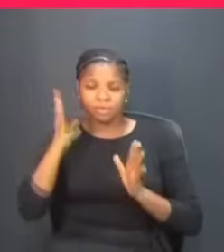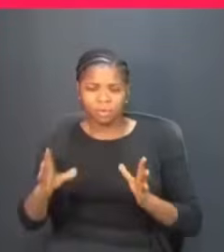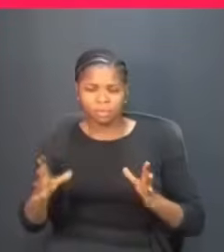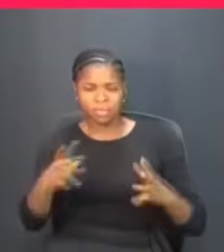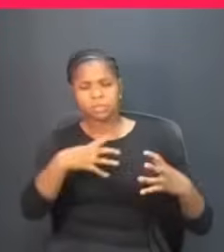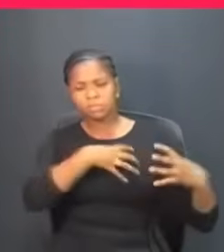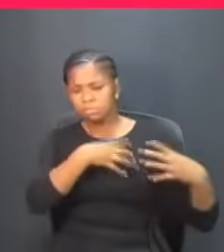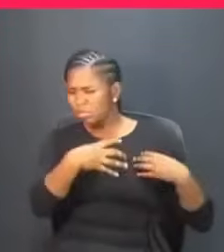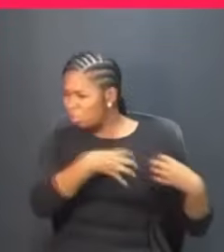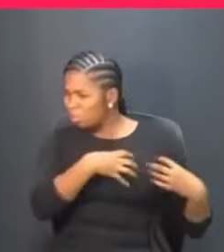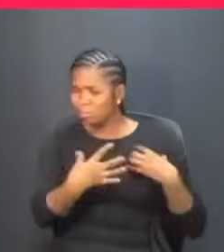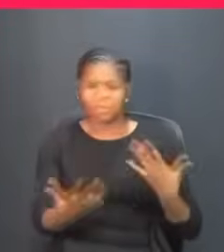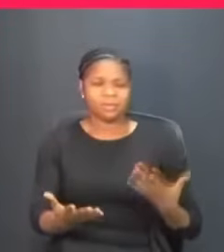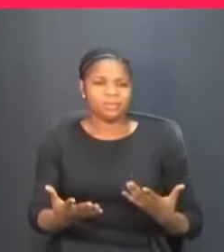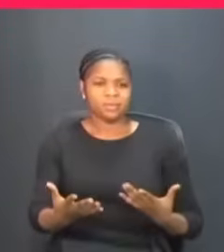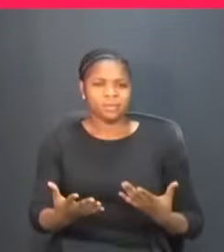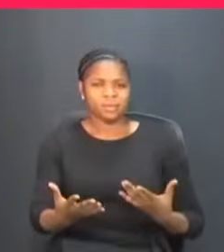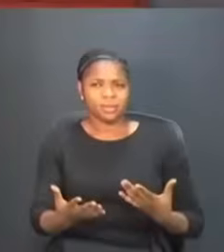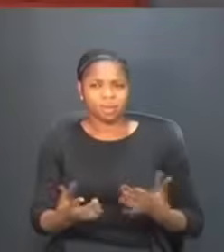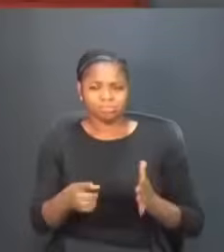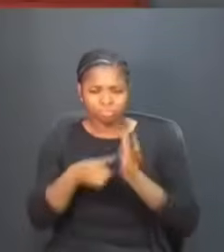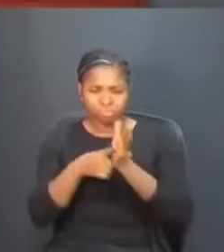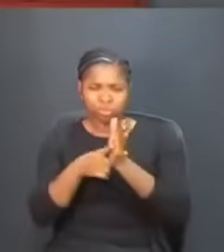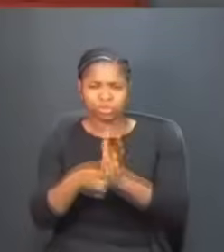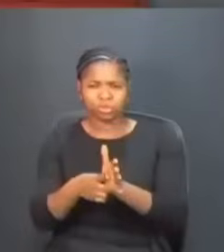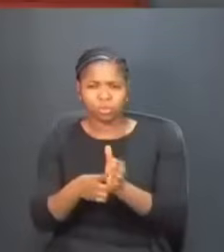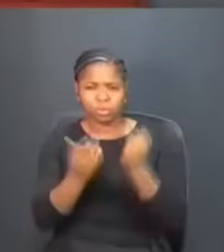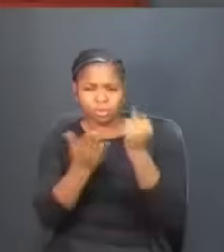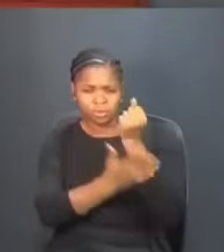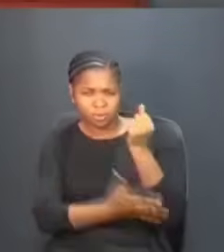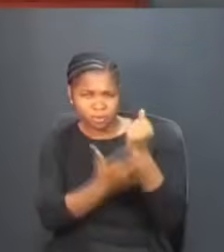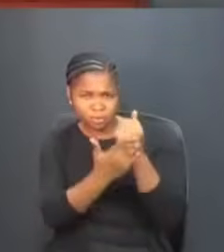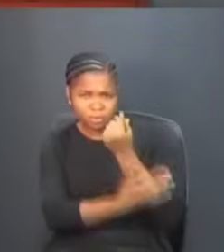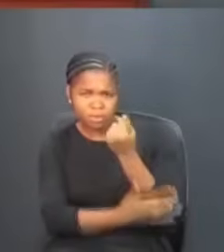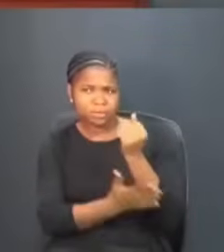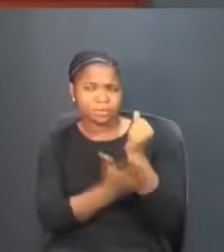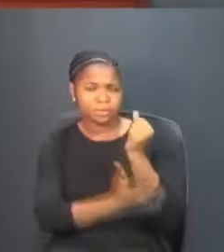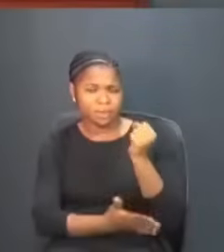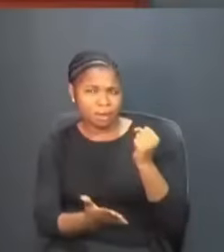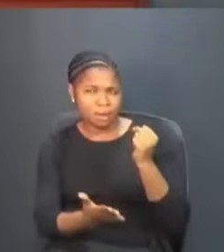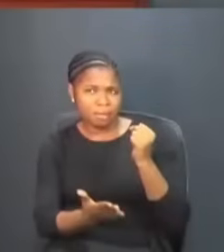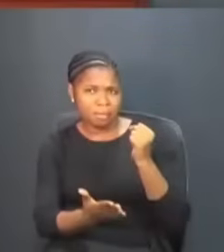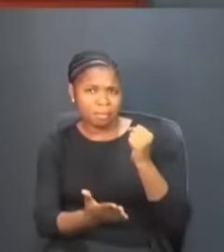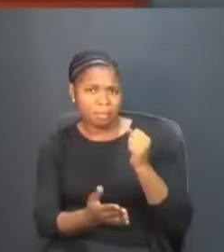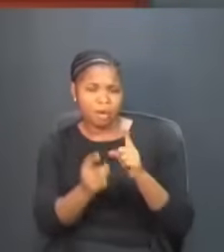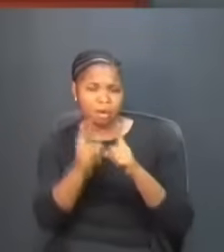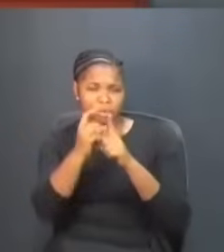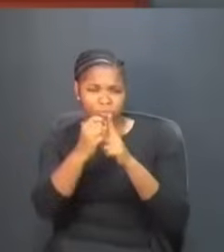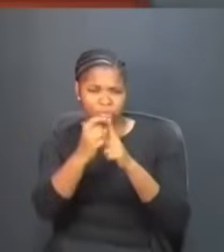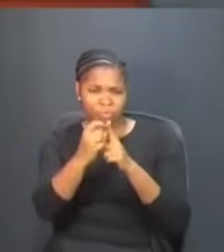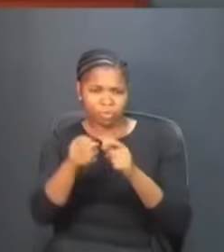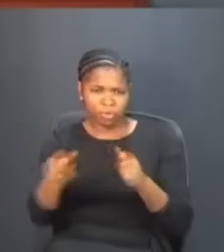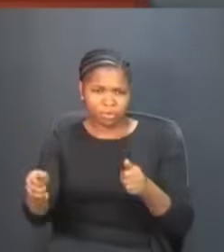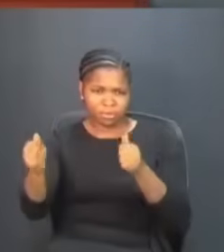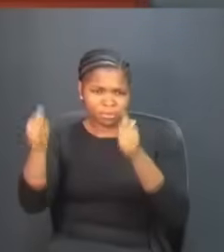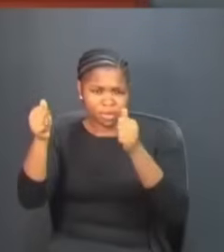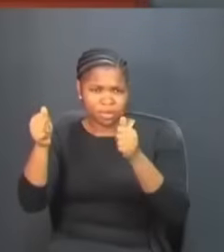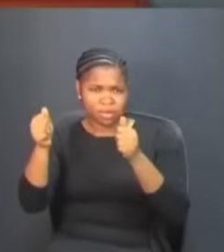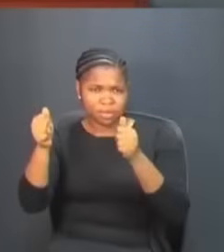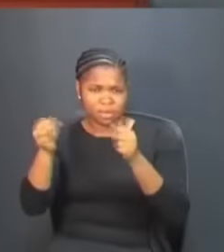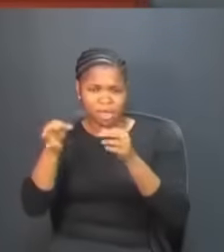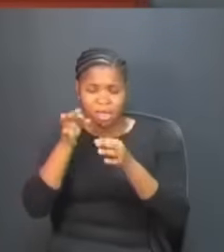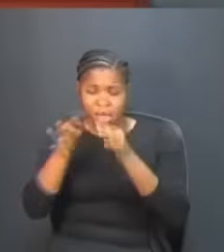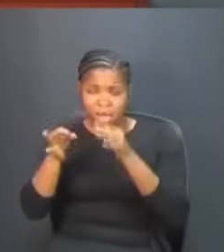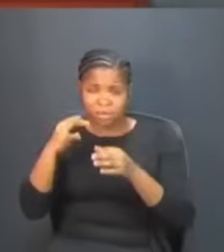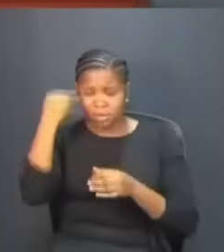with reference to the tubers of yams they have and bags of rice and all of that. If the minister is not seeing those videos, I'll share those videos with